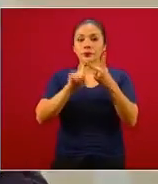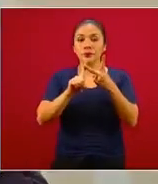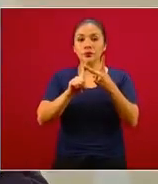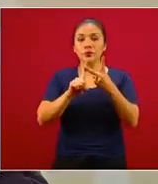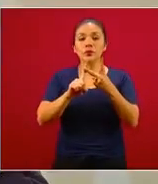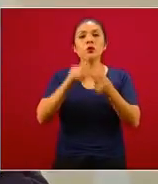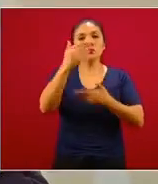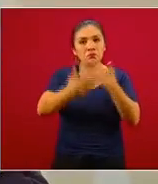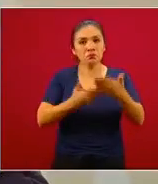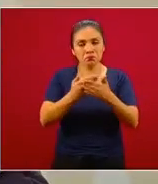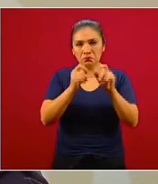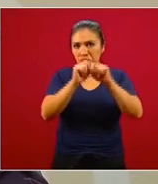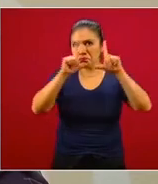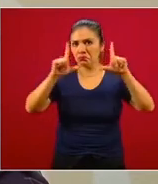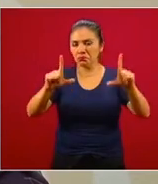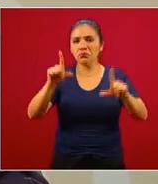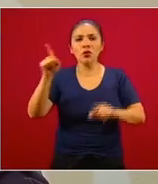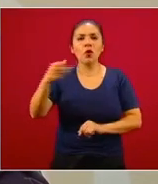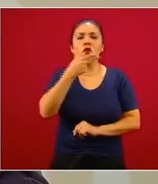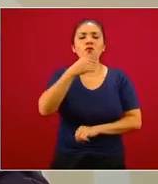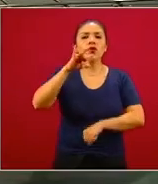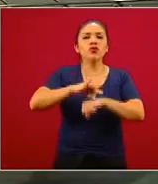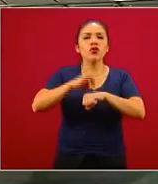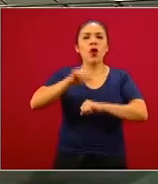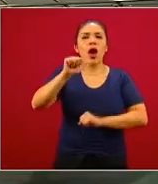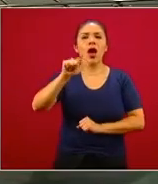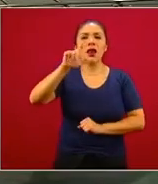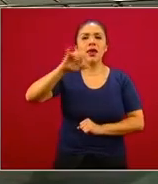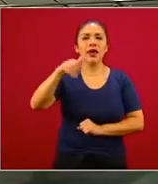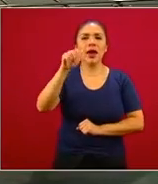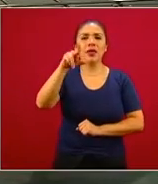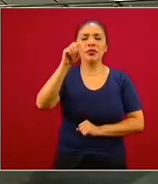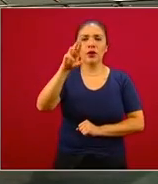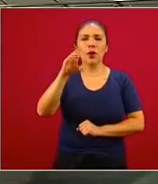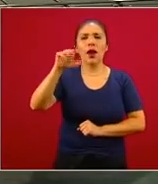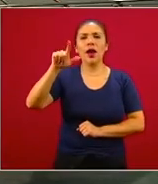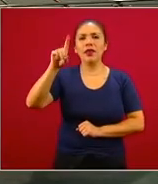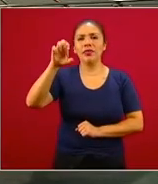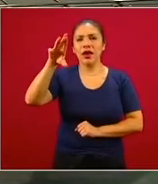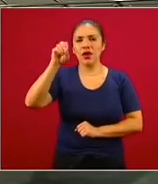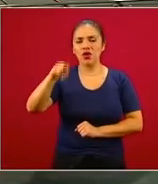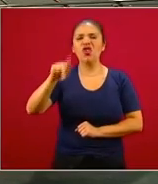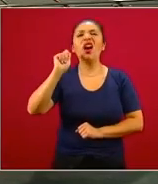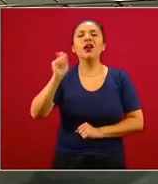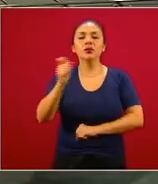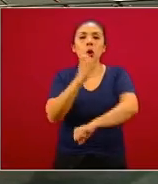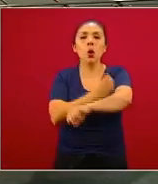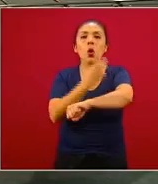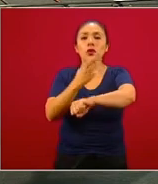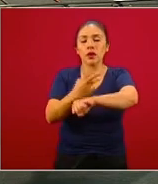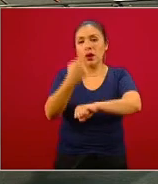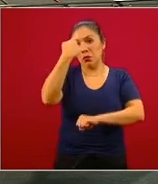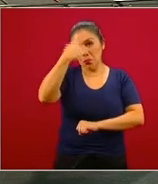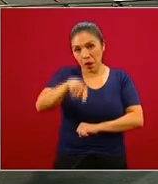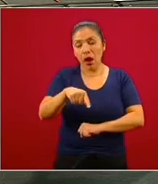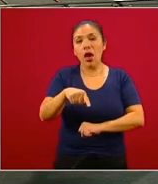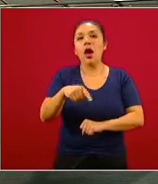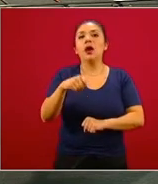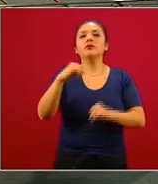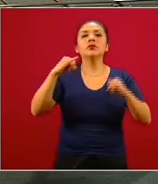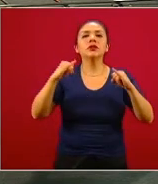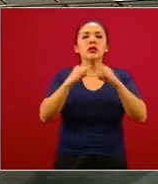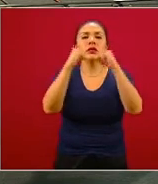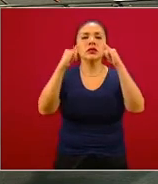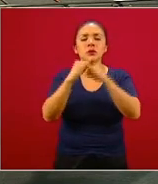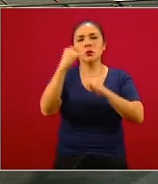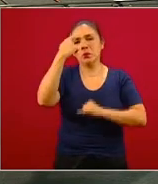una presentación por parte del Then we'll have doctor a Alejandro Calderón presentation by Aripi, Dr. Alejandro coordinador Calderón Aripi, de who is the abastecimiento del Instituto de Salud coordinator